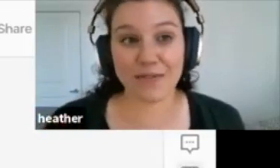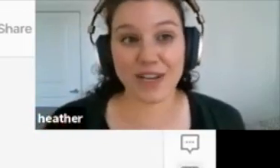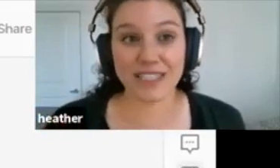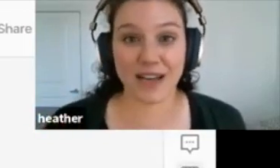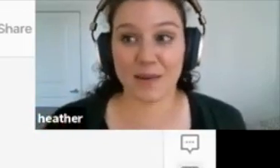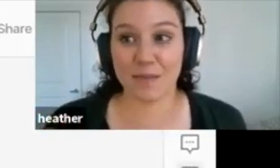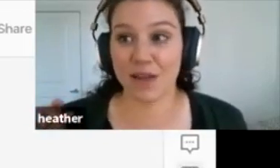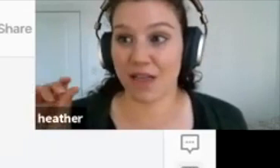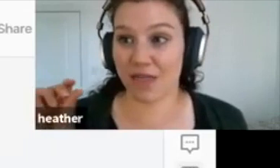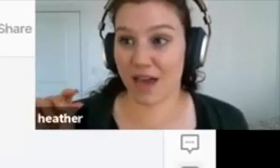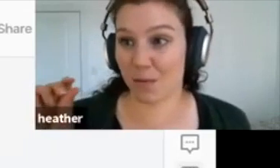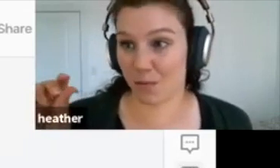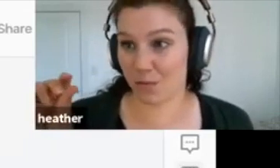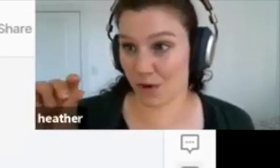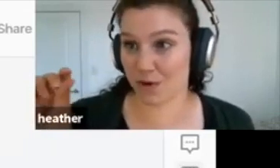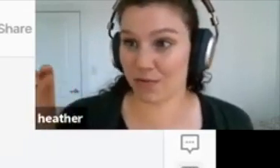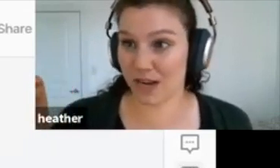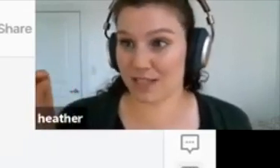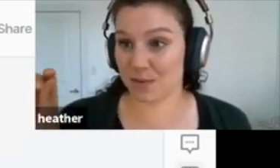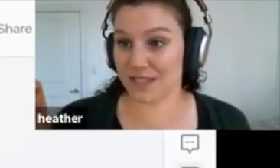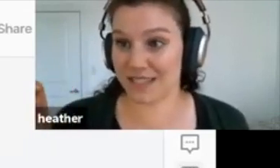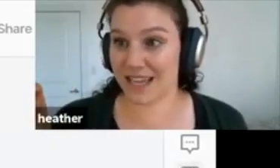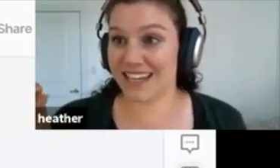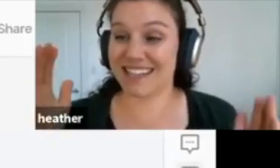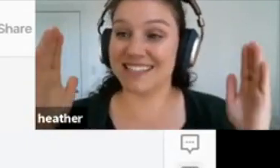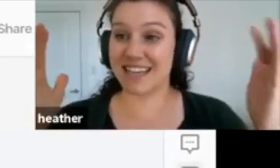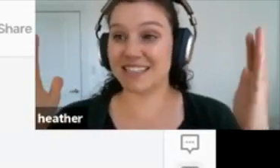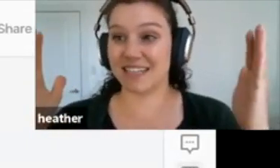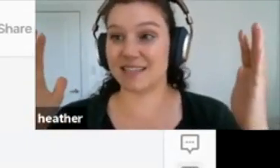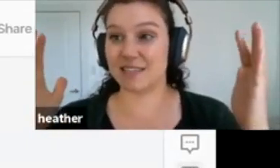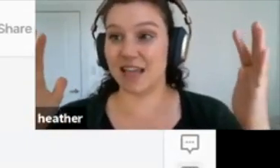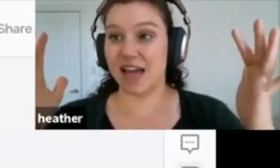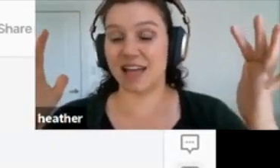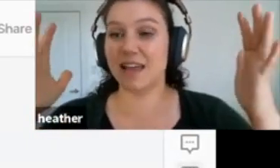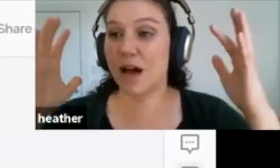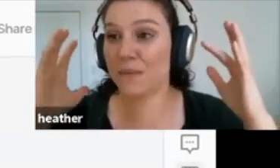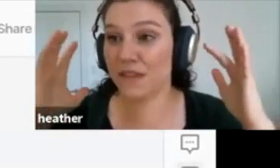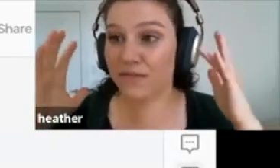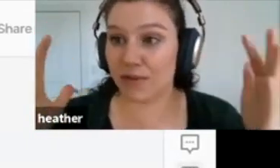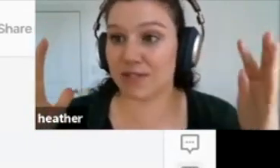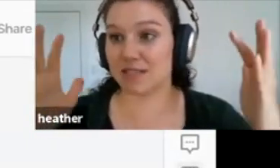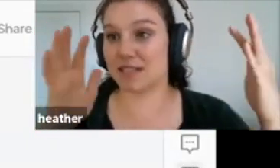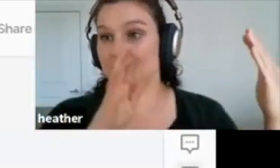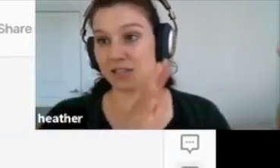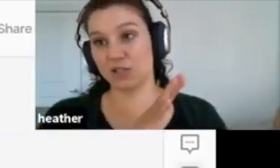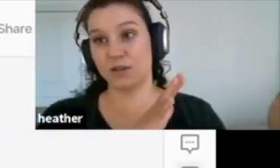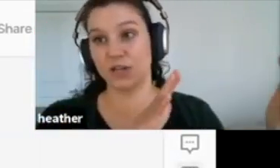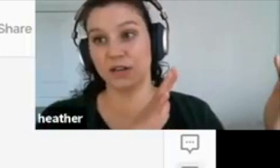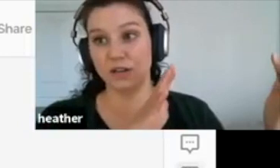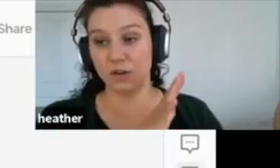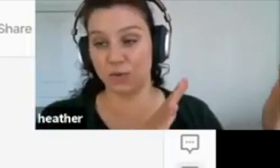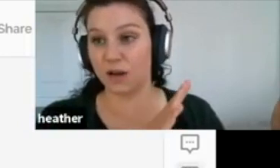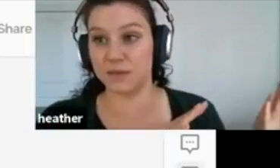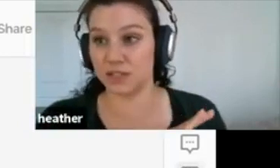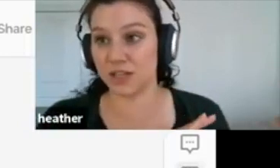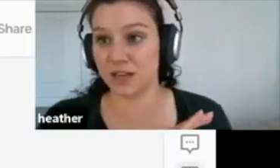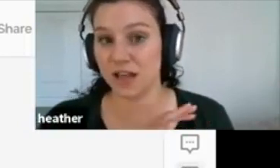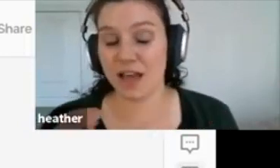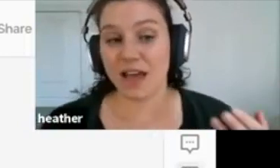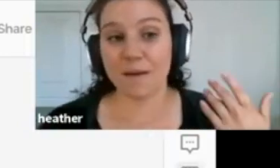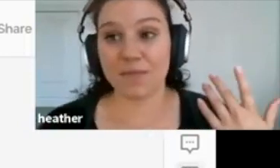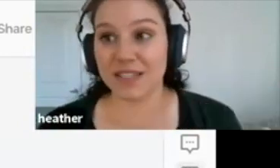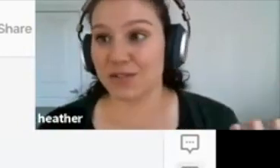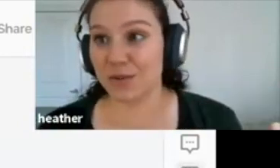So every time that word or phrase was said in a sentence, I can copy the full sentence into a new